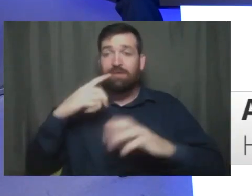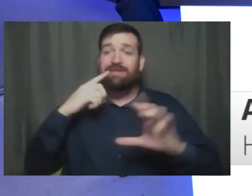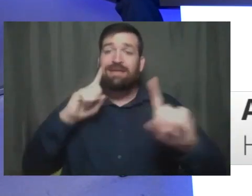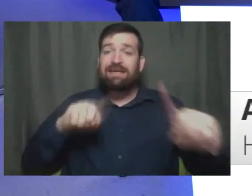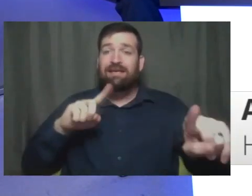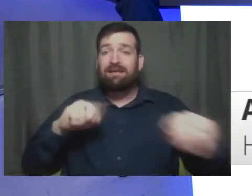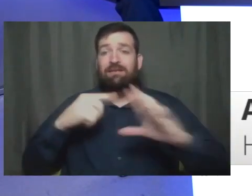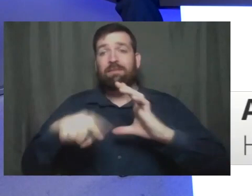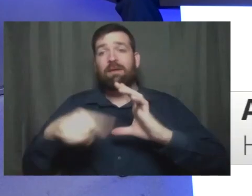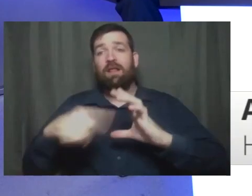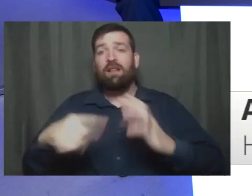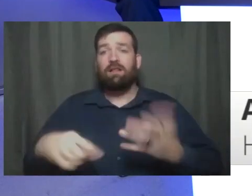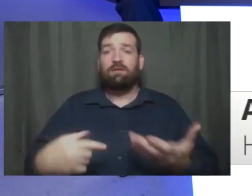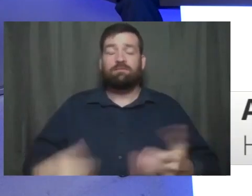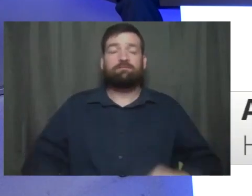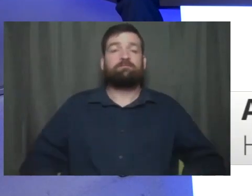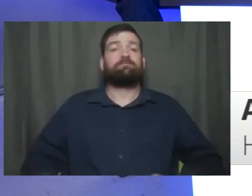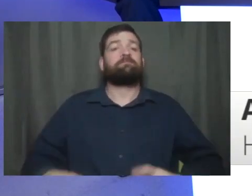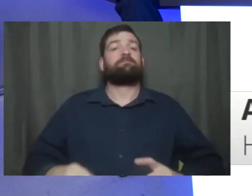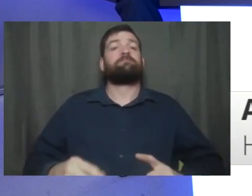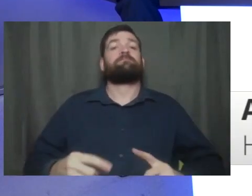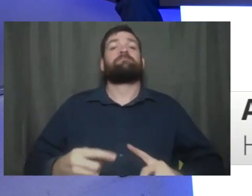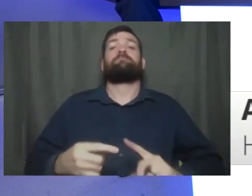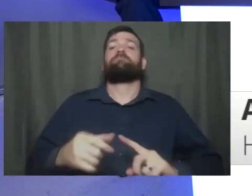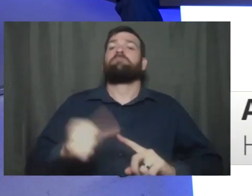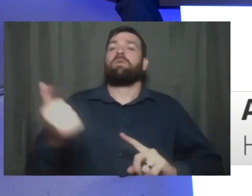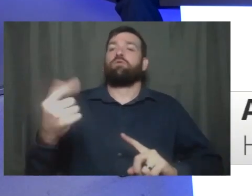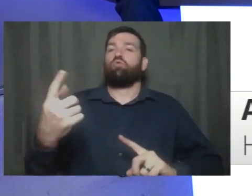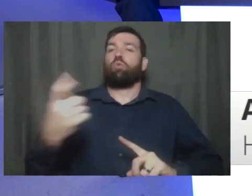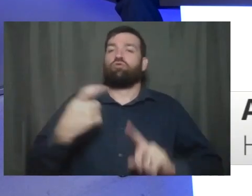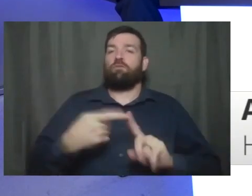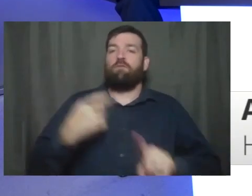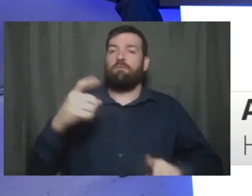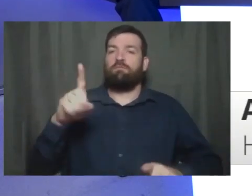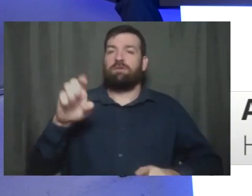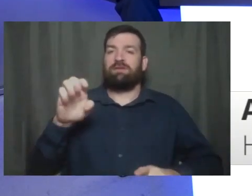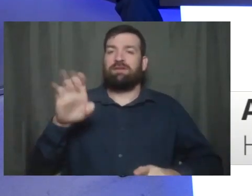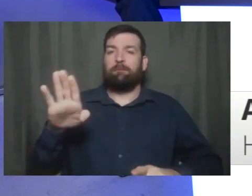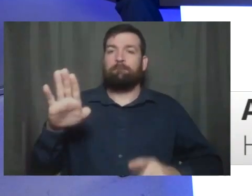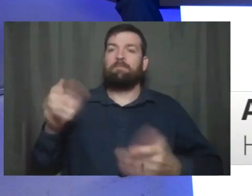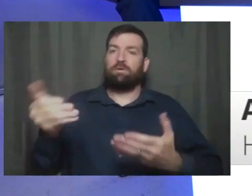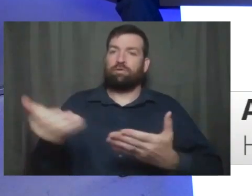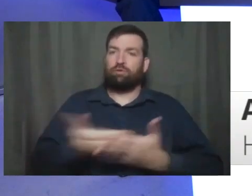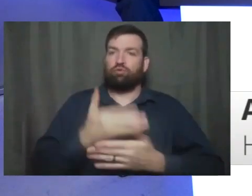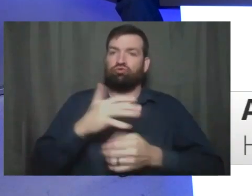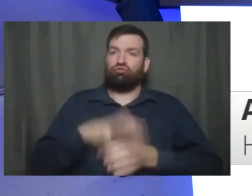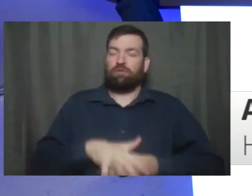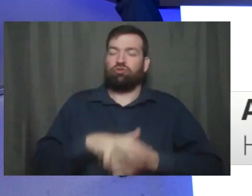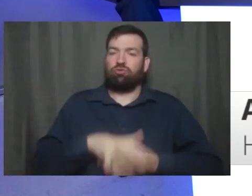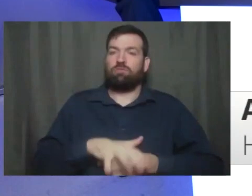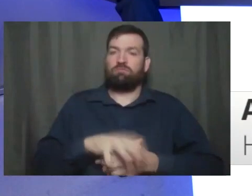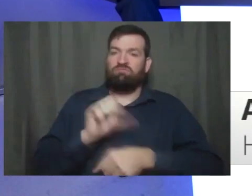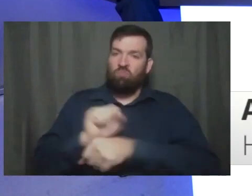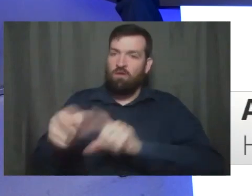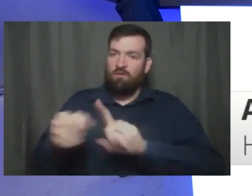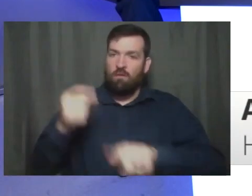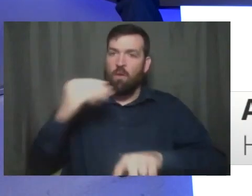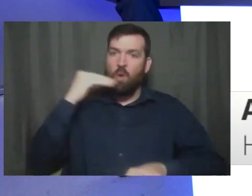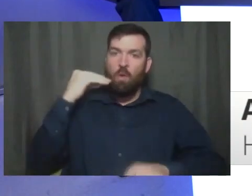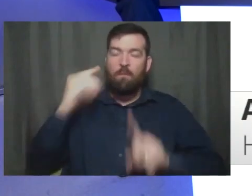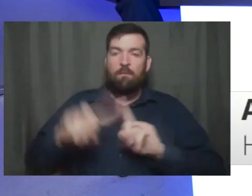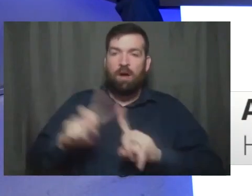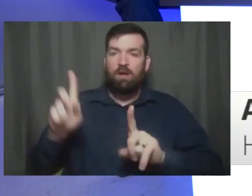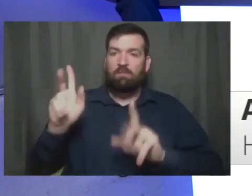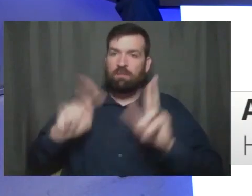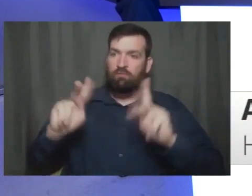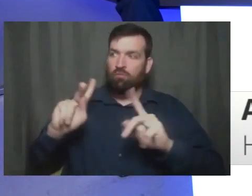Yeah. Another question Deb had was, a new stressor is people are working from home, but then feel like they get called back into work to help people